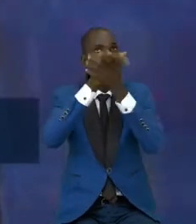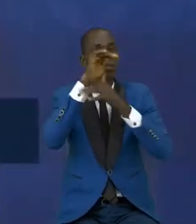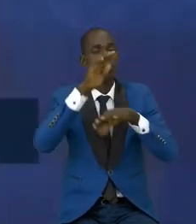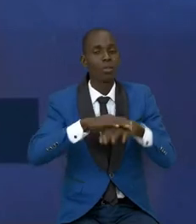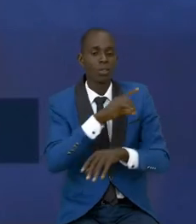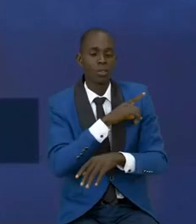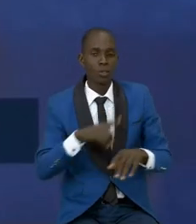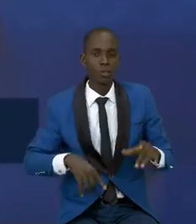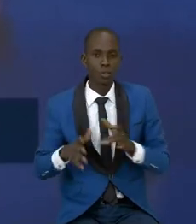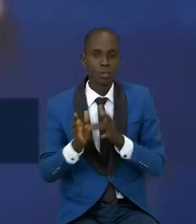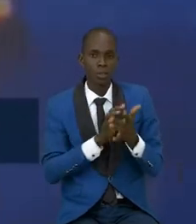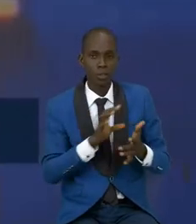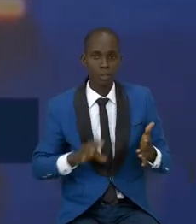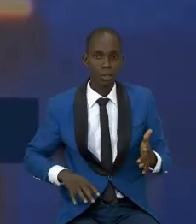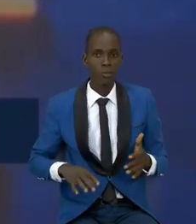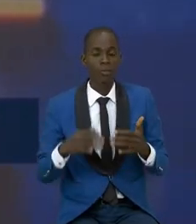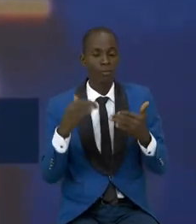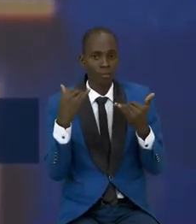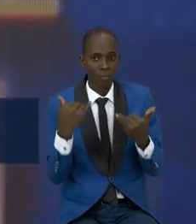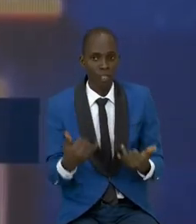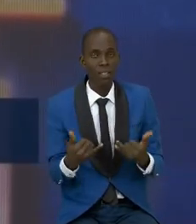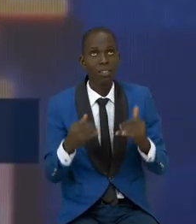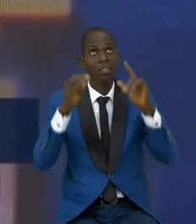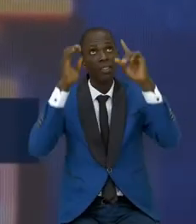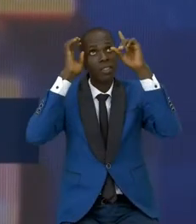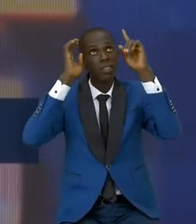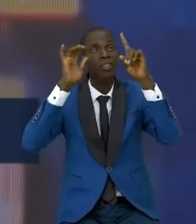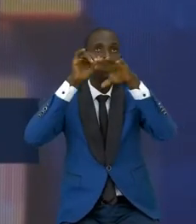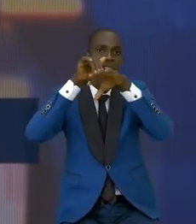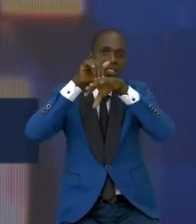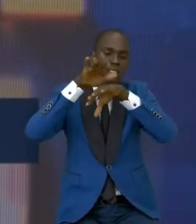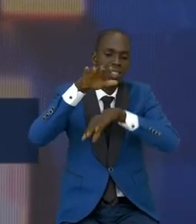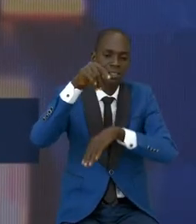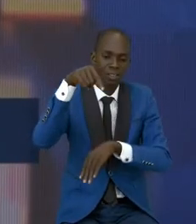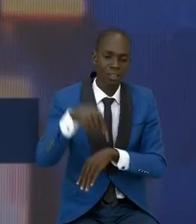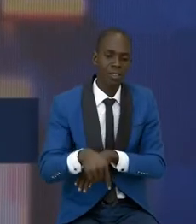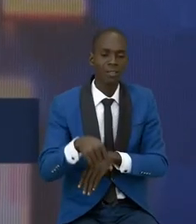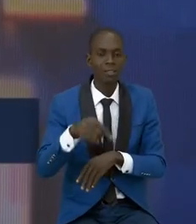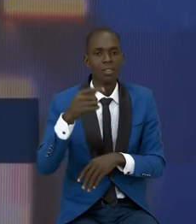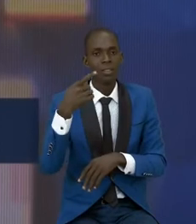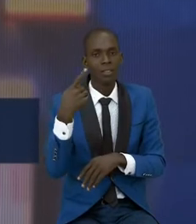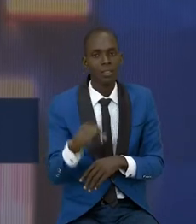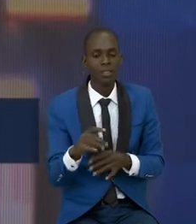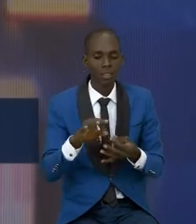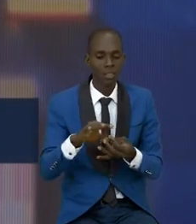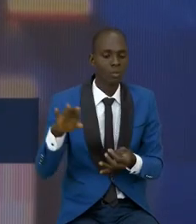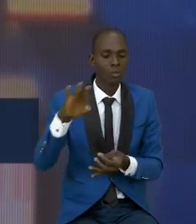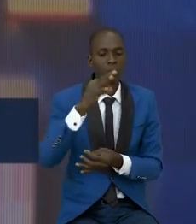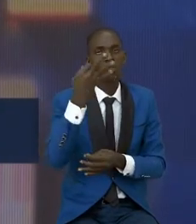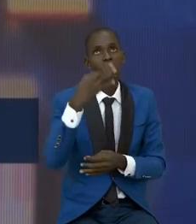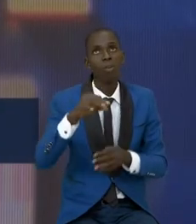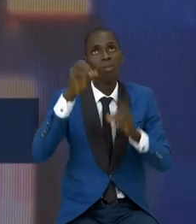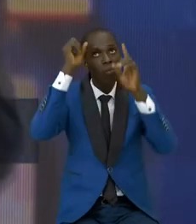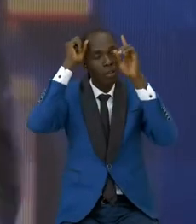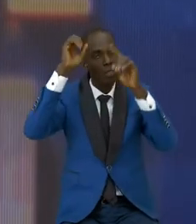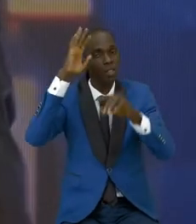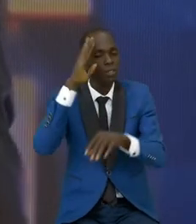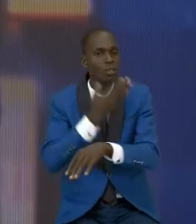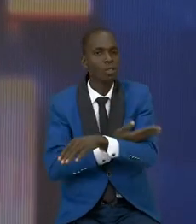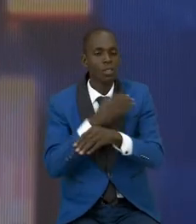he now has sent forth the spirit of his son into